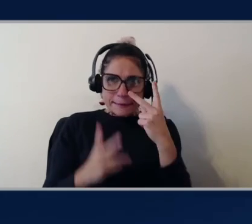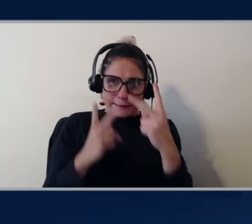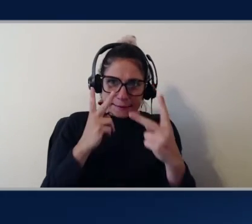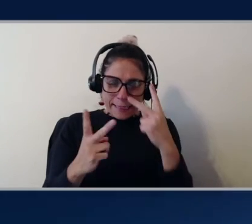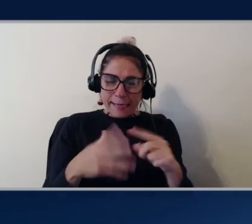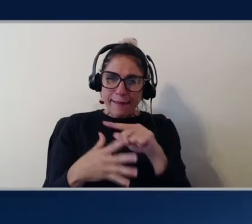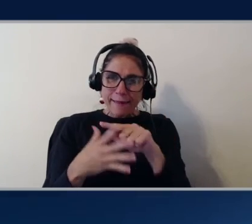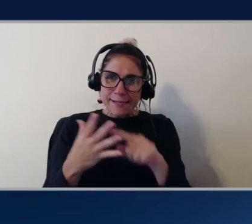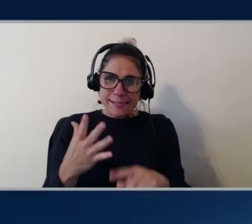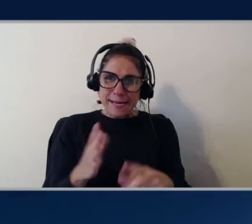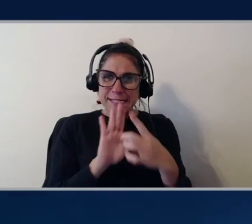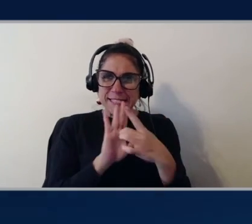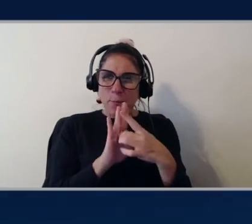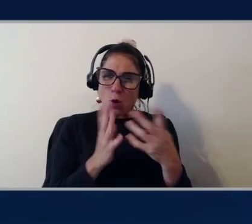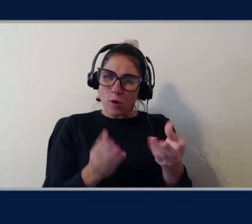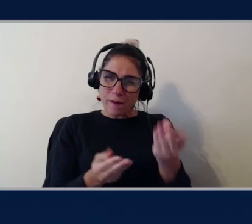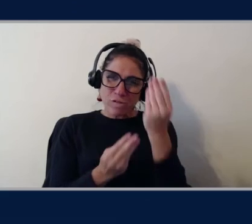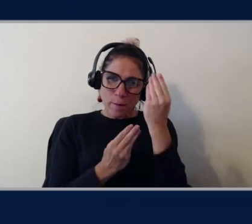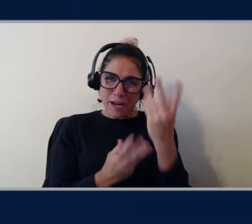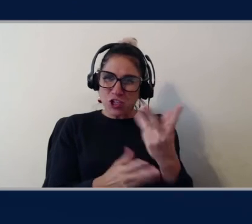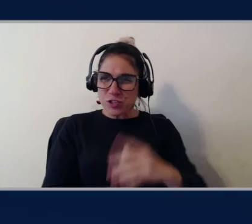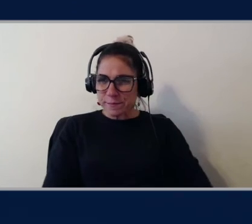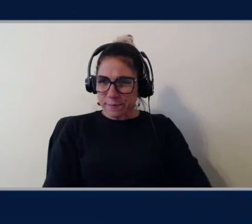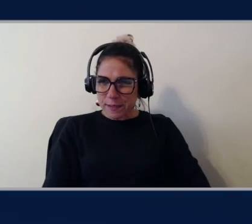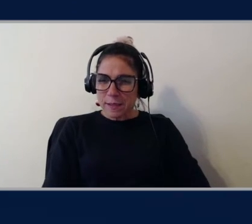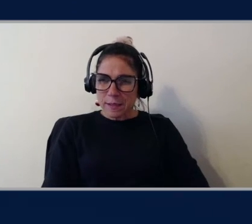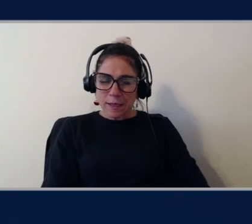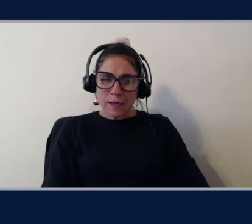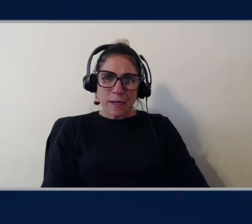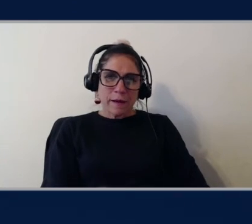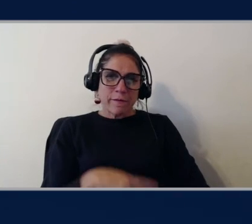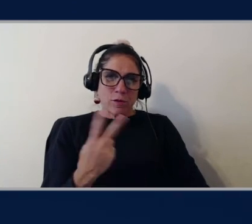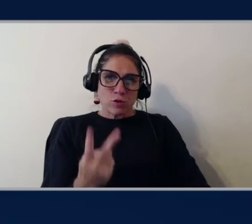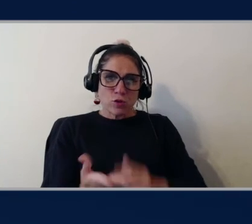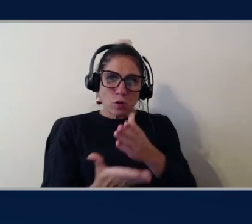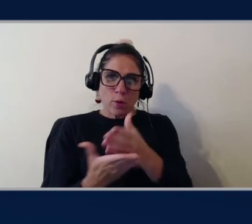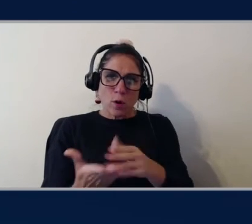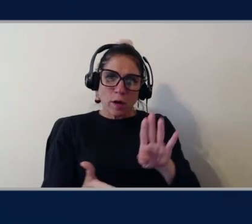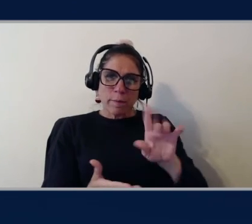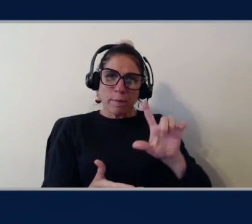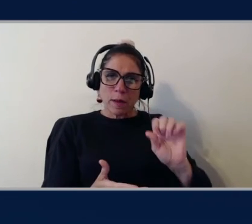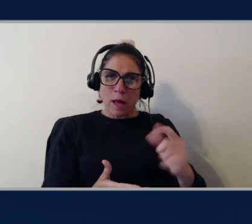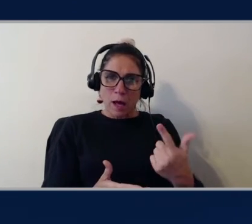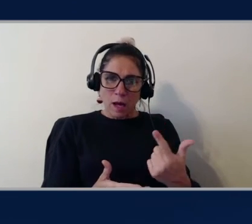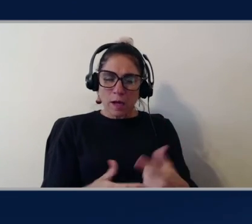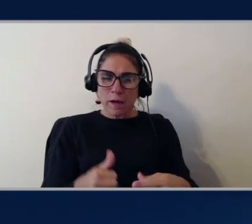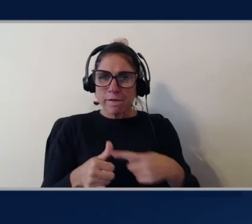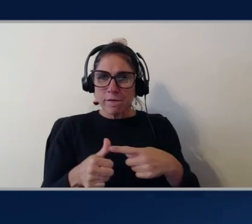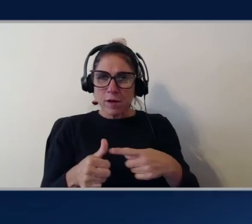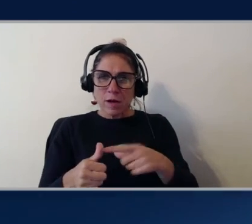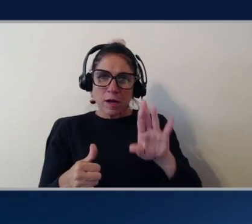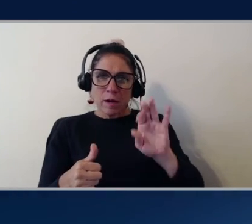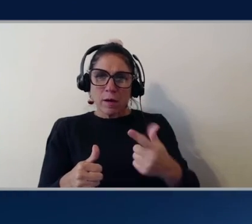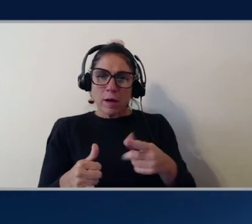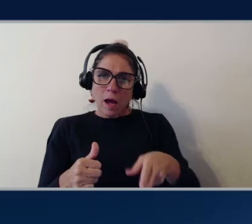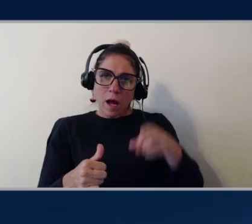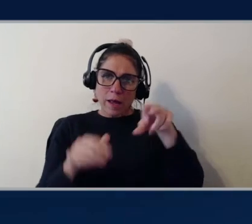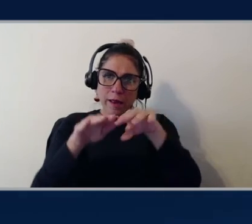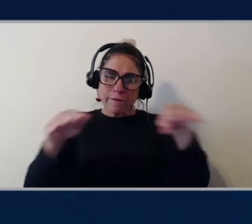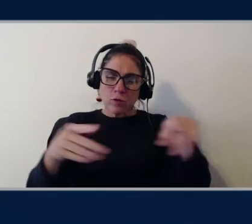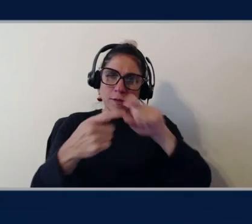demo information in there as well. Yeah, we have two-part blog series. So in the first blog, we get into the high-level details, and then the